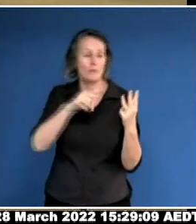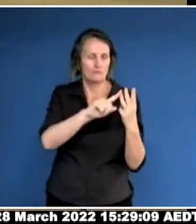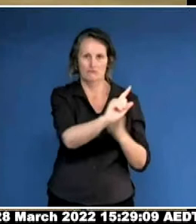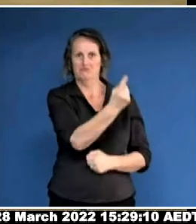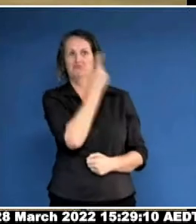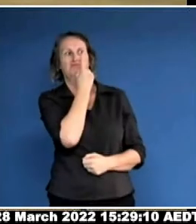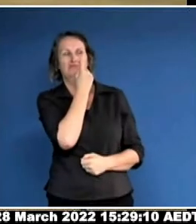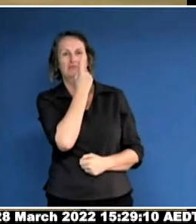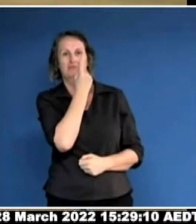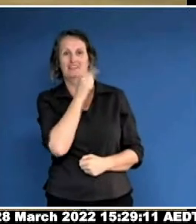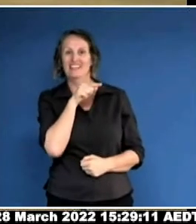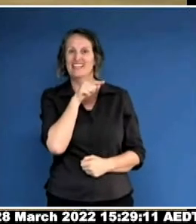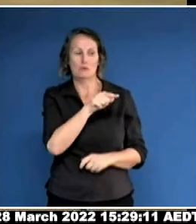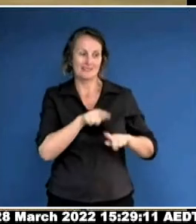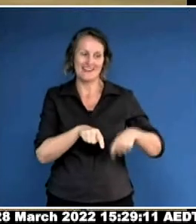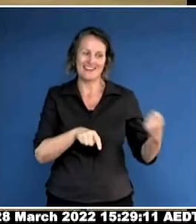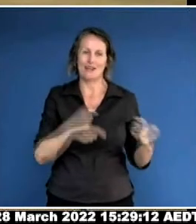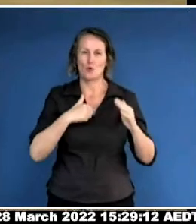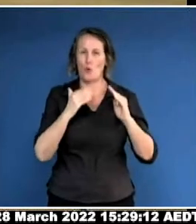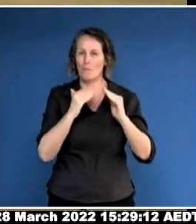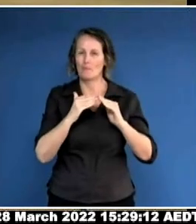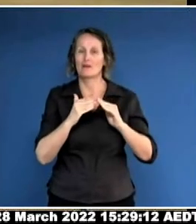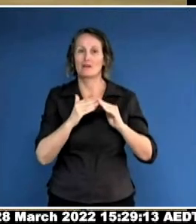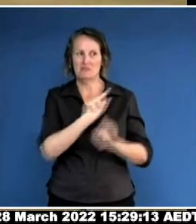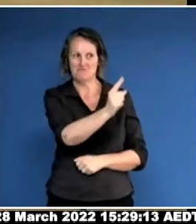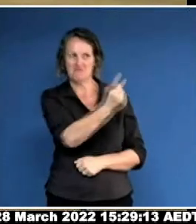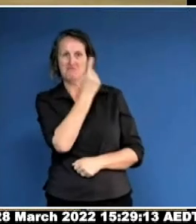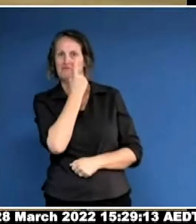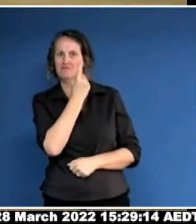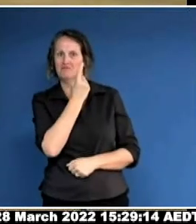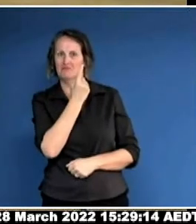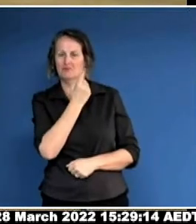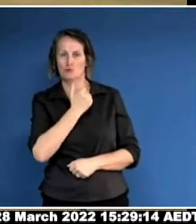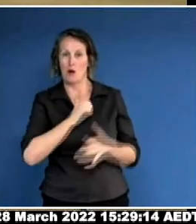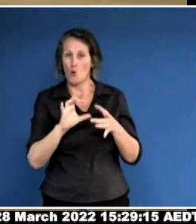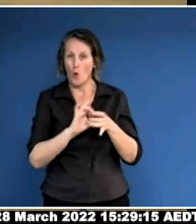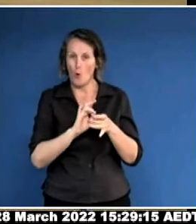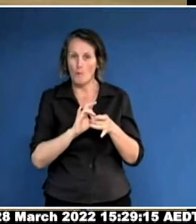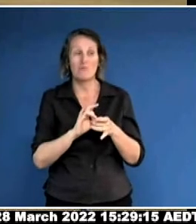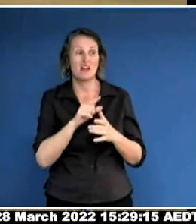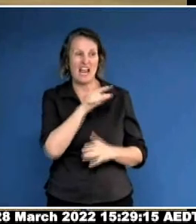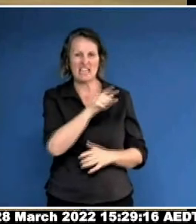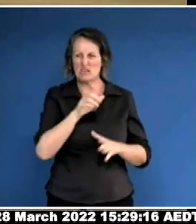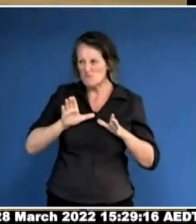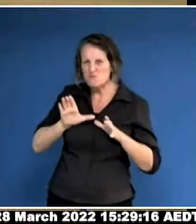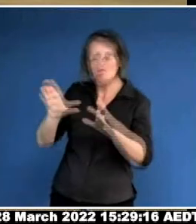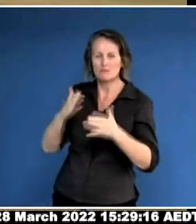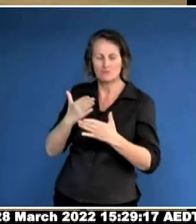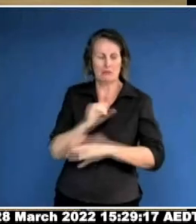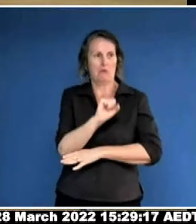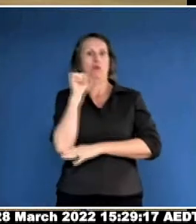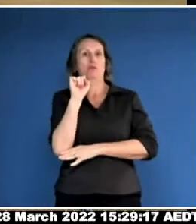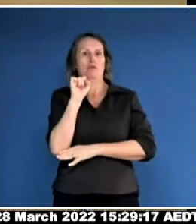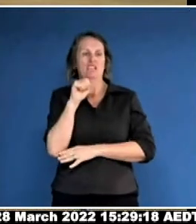appeared. He was living next door at this stage and just came across to my place. He pushed me up against the fridge. He